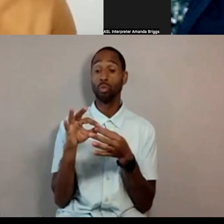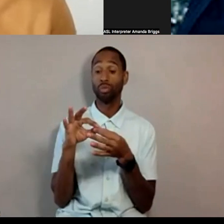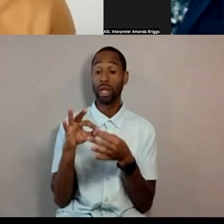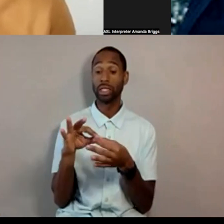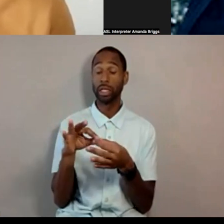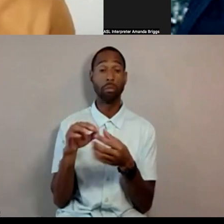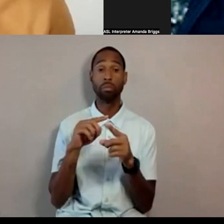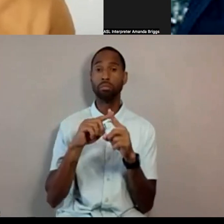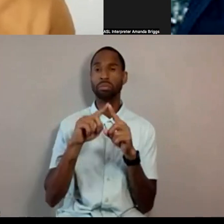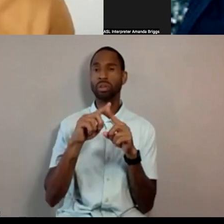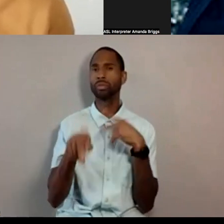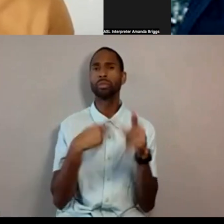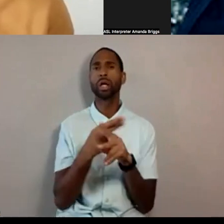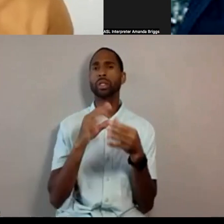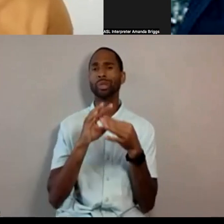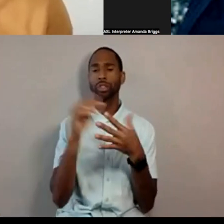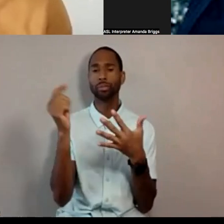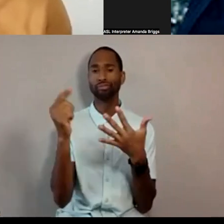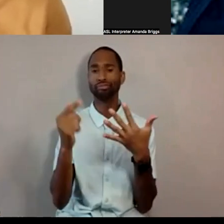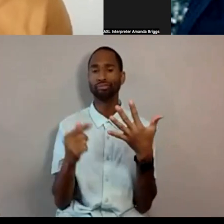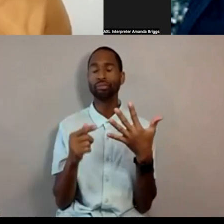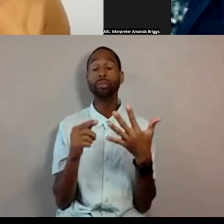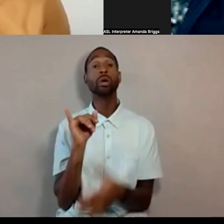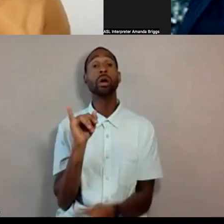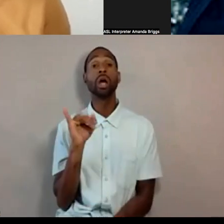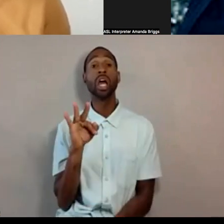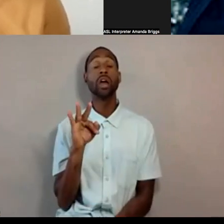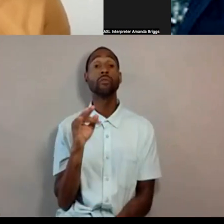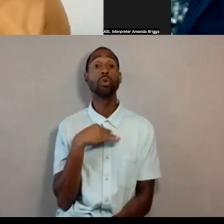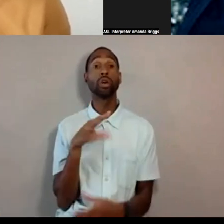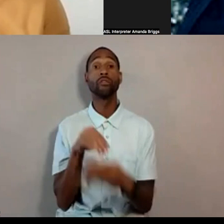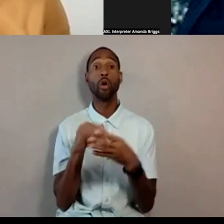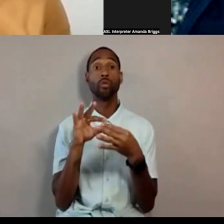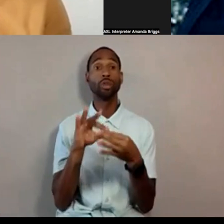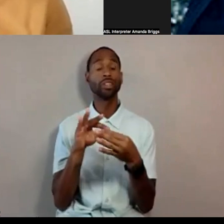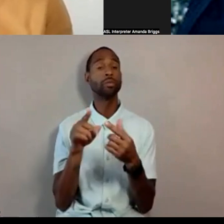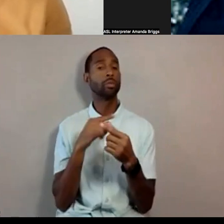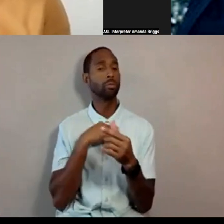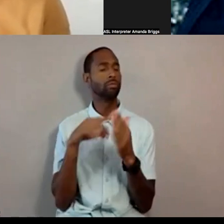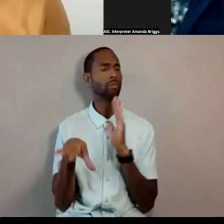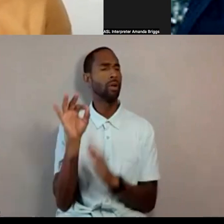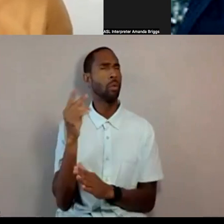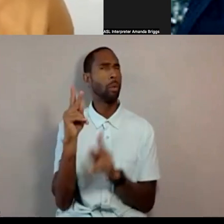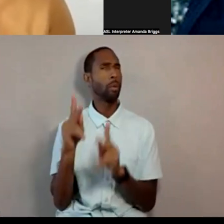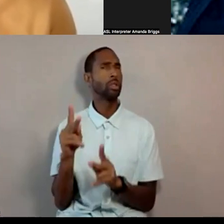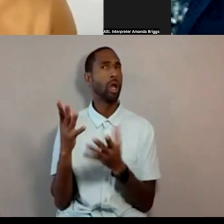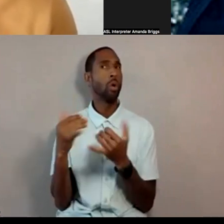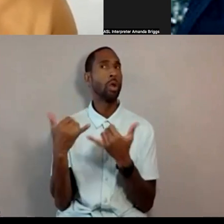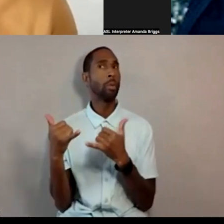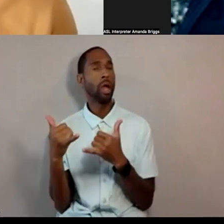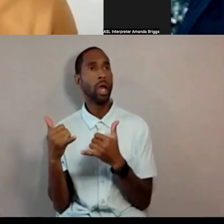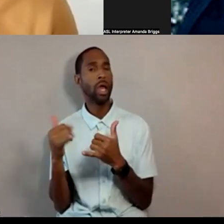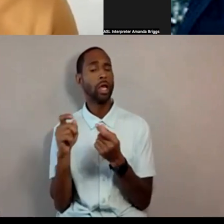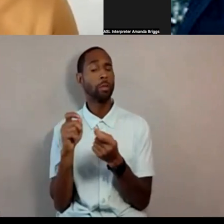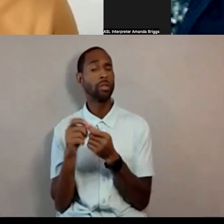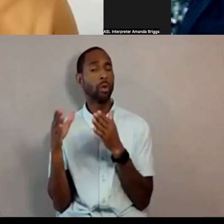all different types of relationships, is that we get into a relationship and we discover that one person wants to play in one particular